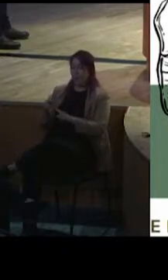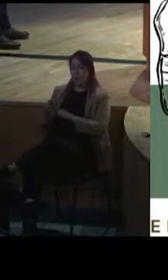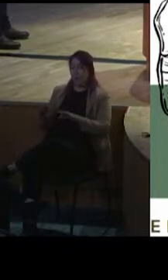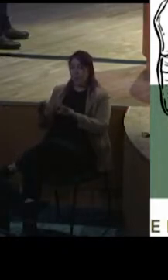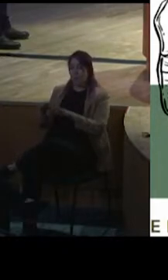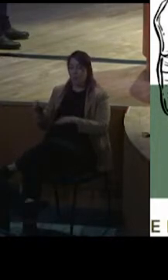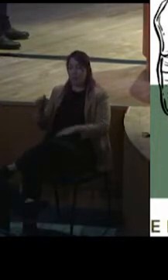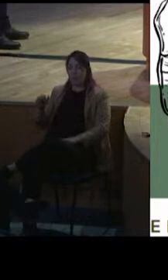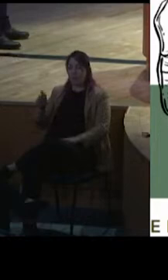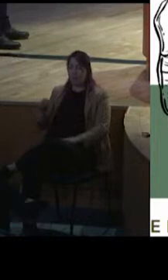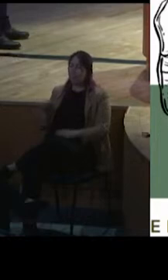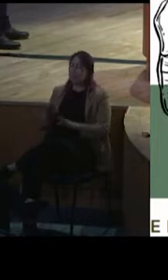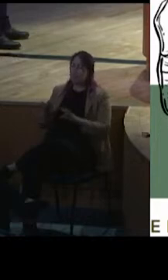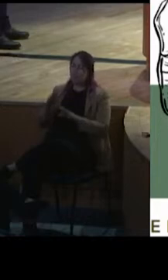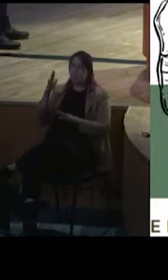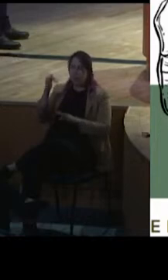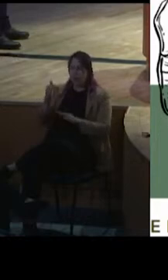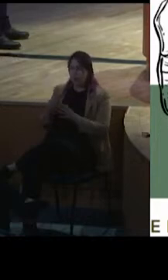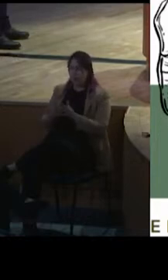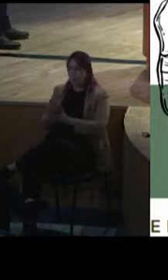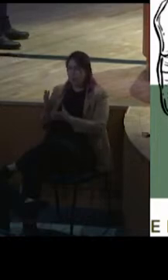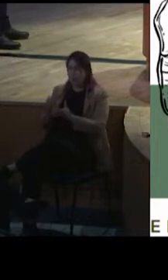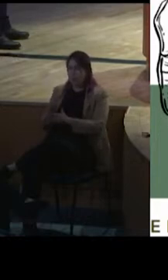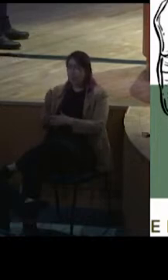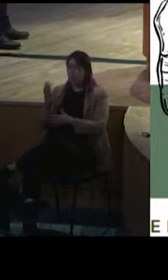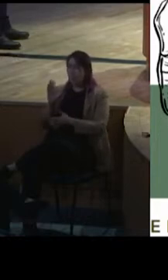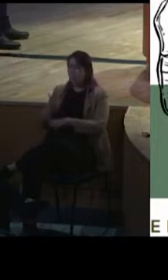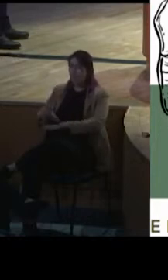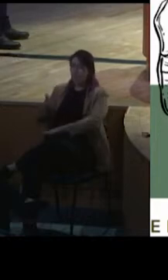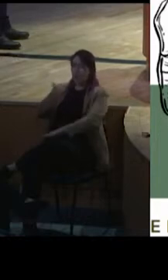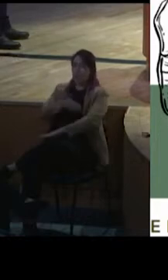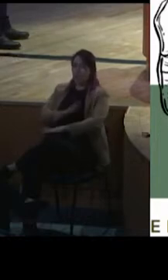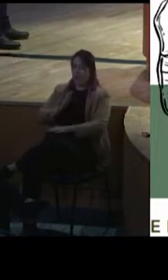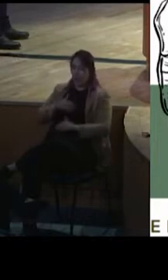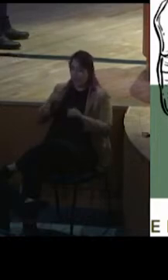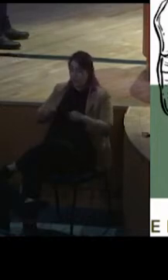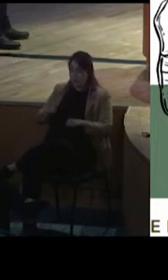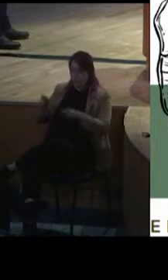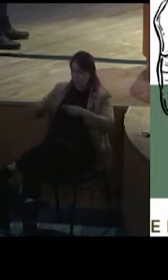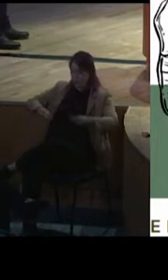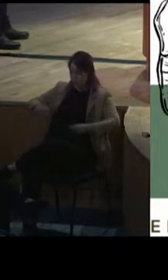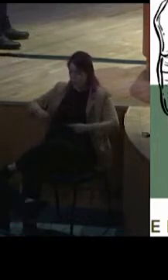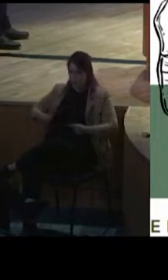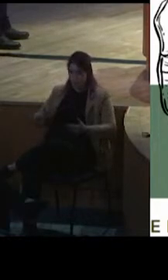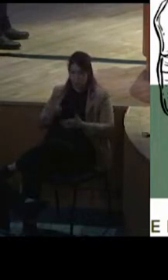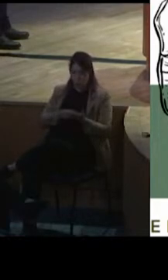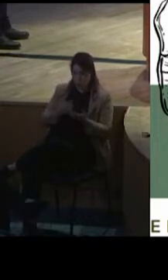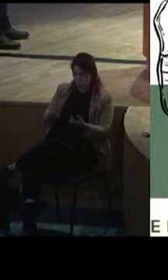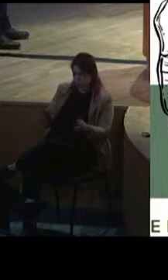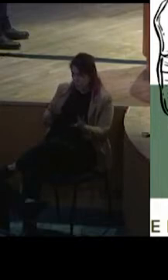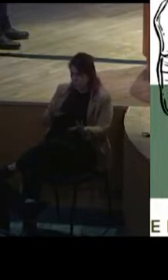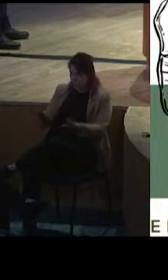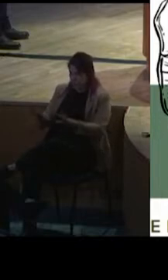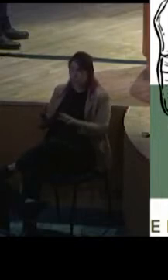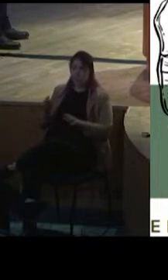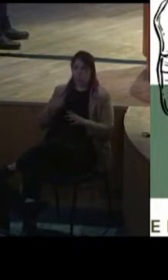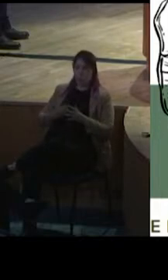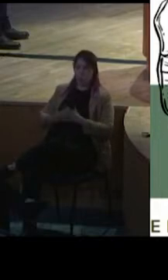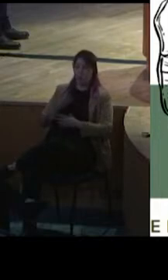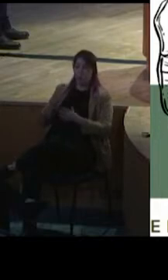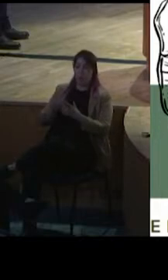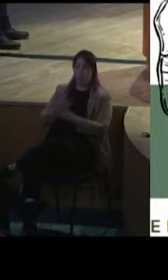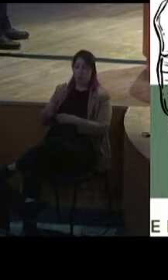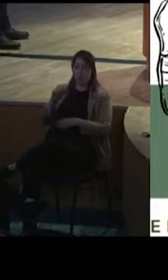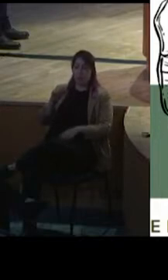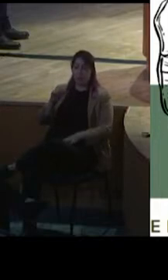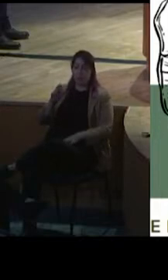of growing it really enhances our ability to manage our resources appropriately. So if we are growing this, because there's